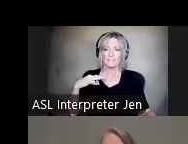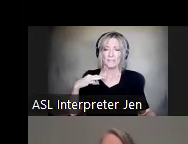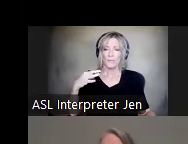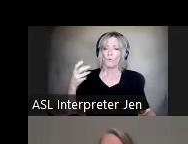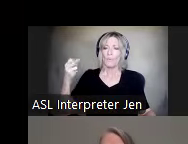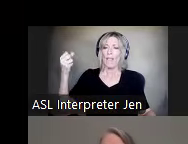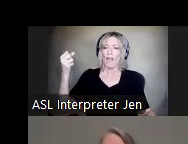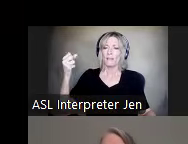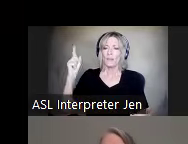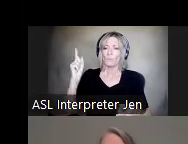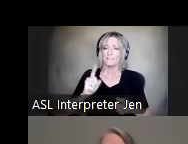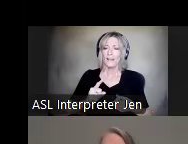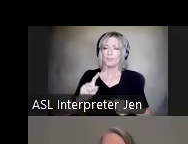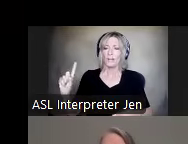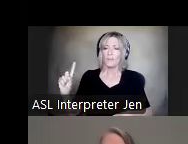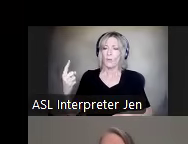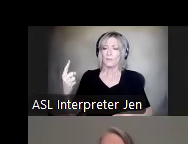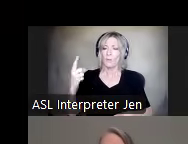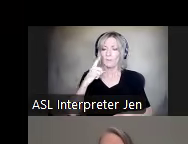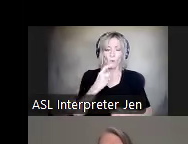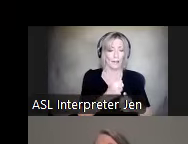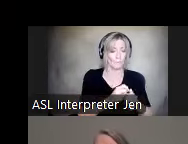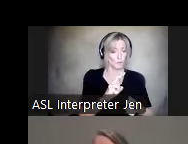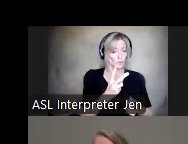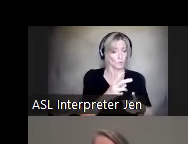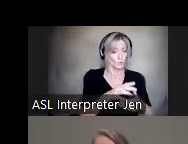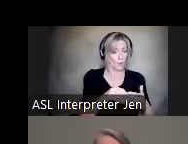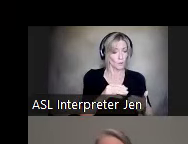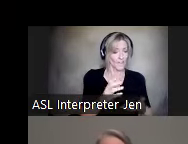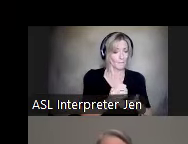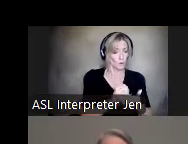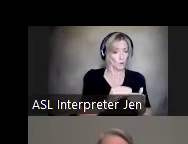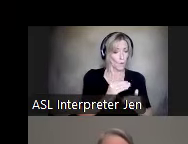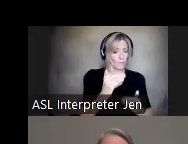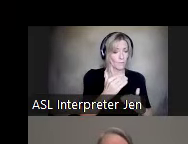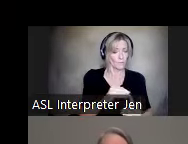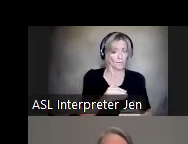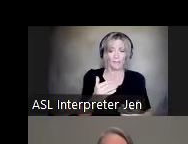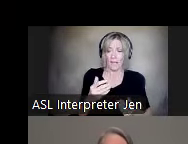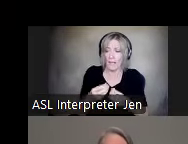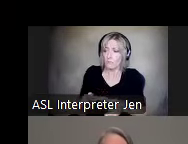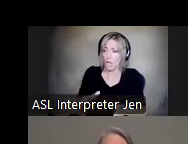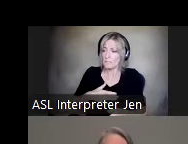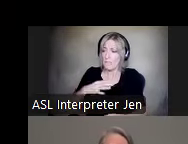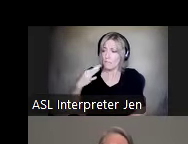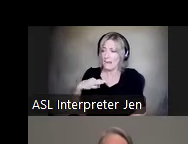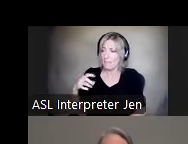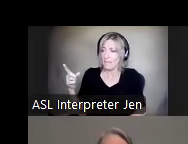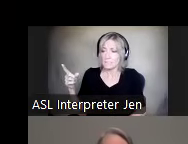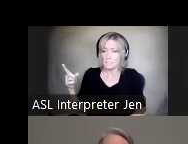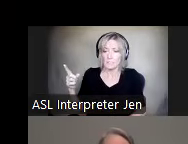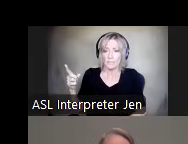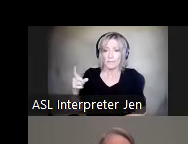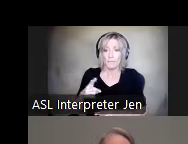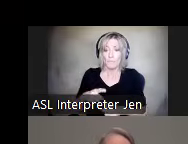this reduction of $1 for every $2 earned over the limit, are benefits that they've lost. But actually, once you reach